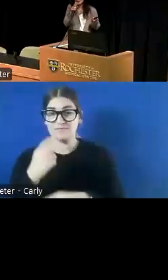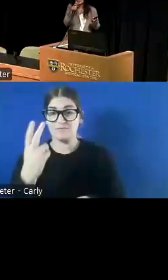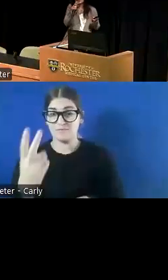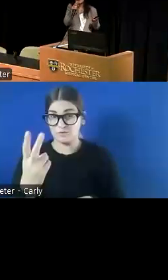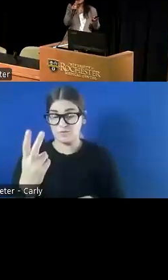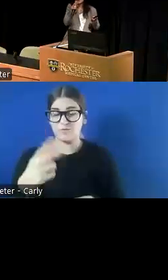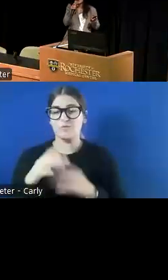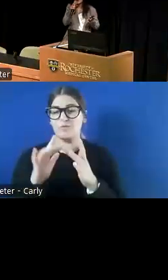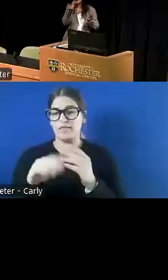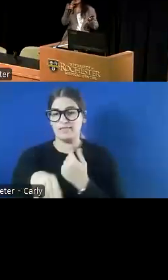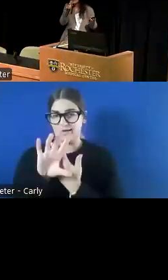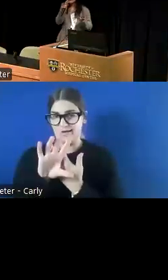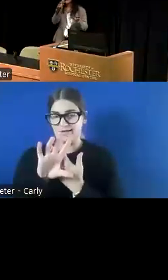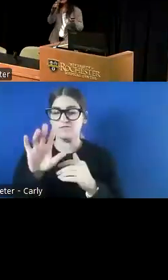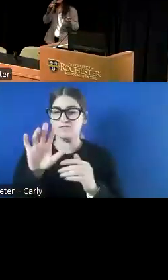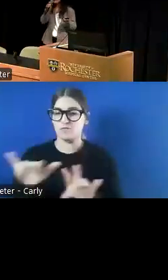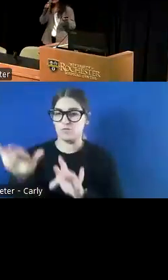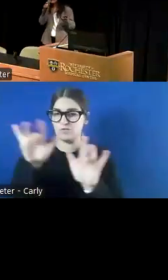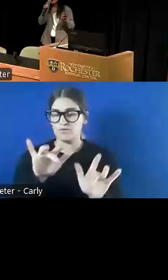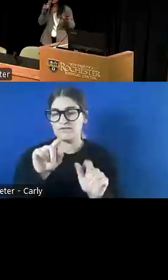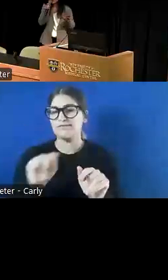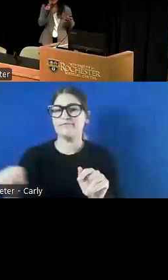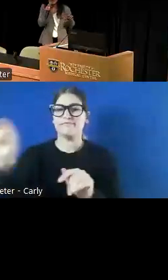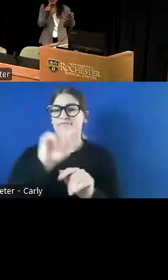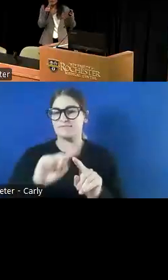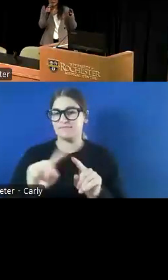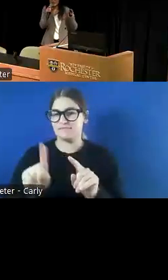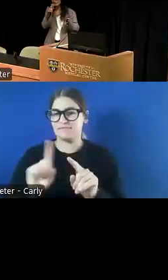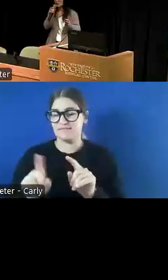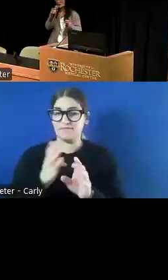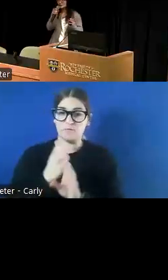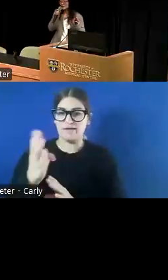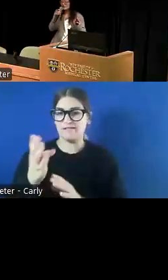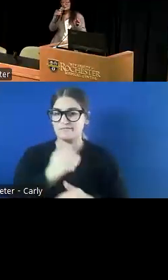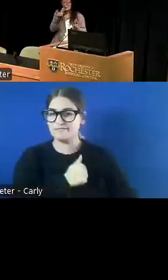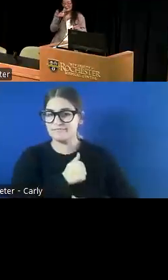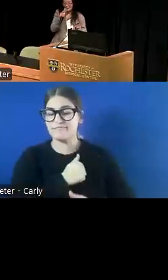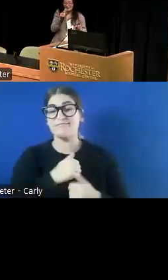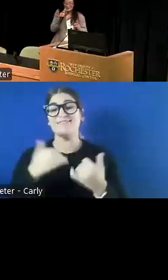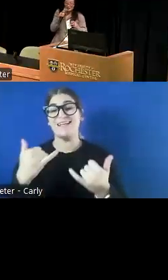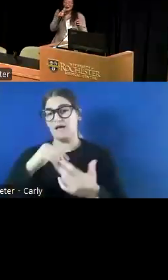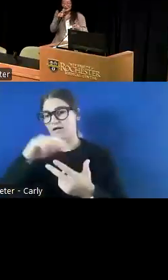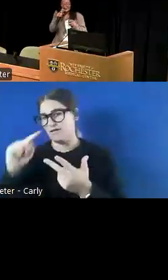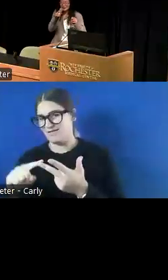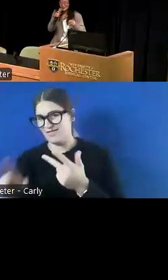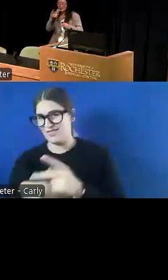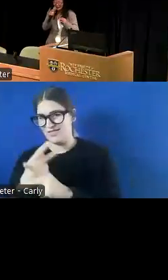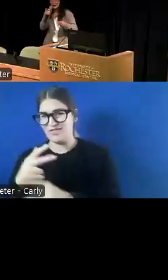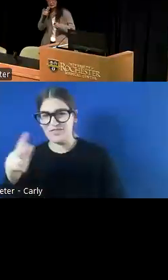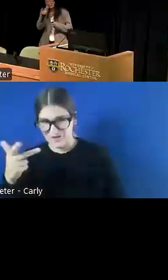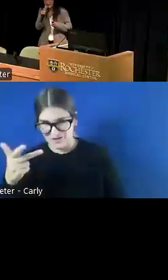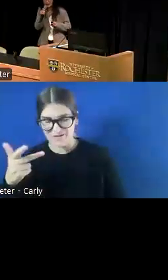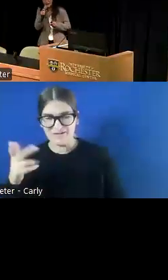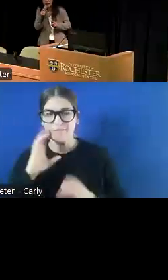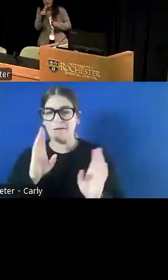Care Online for chaplains from all service branches. And now we're going into version 3. It's been about a year that we're planning